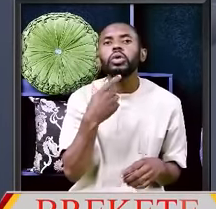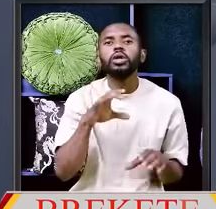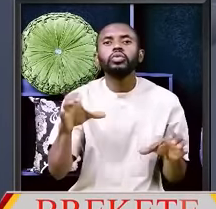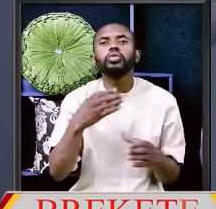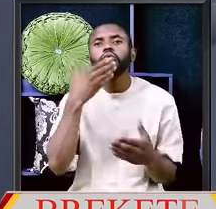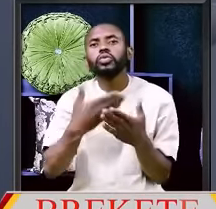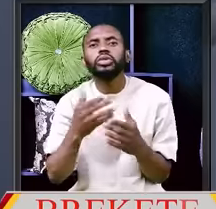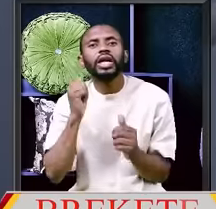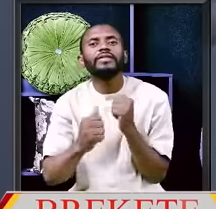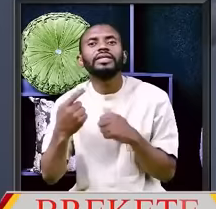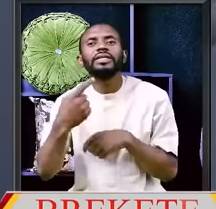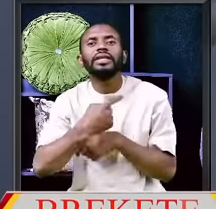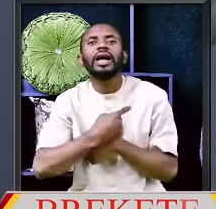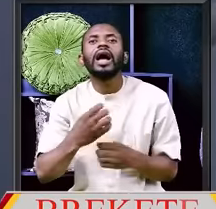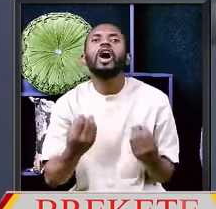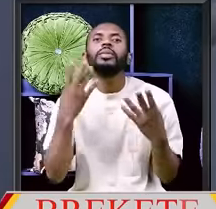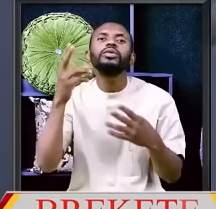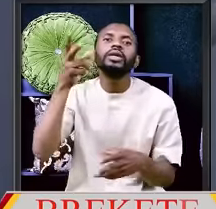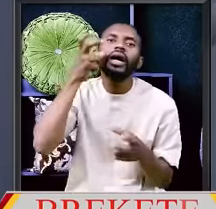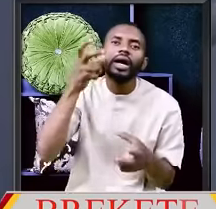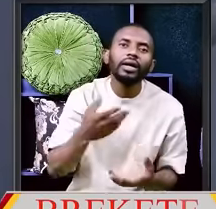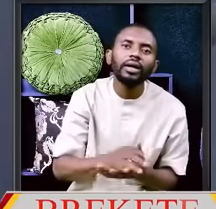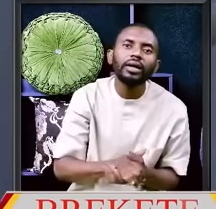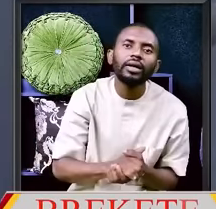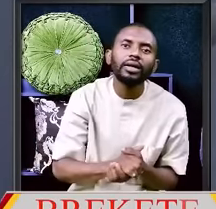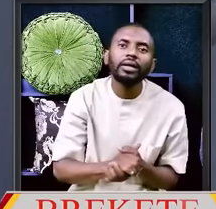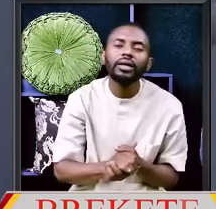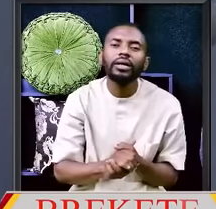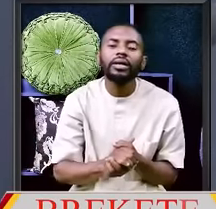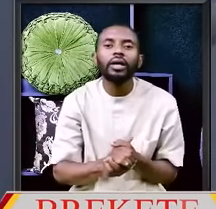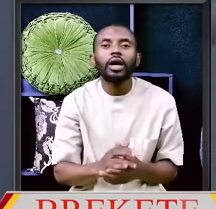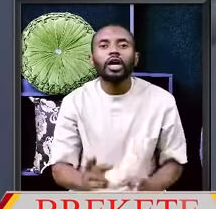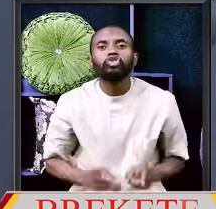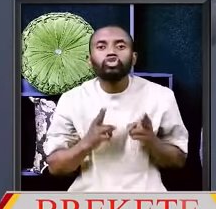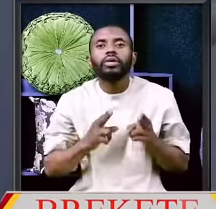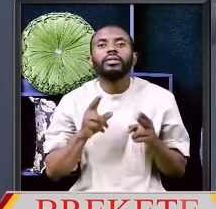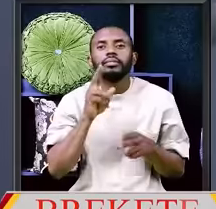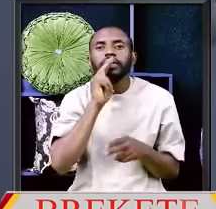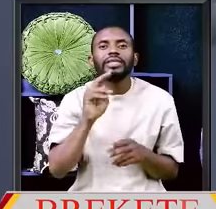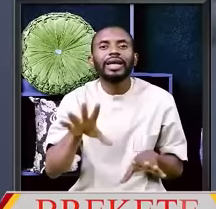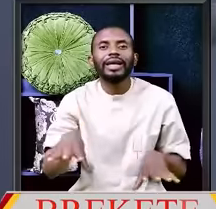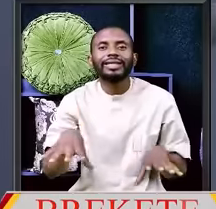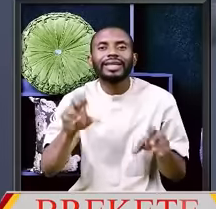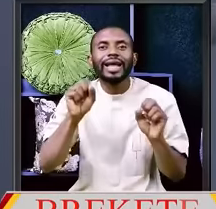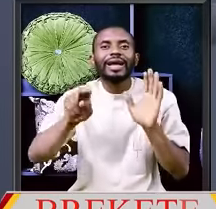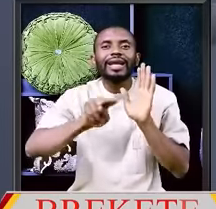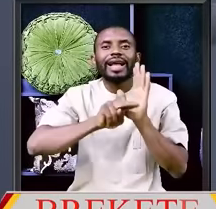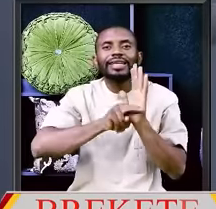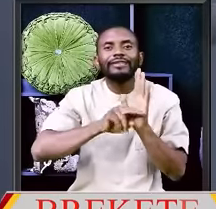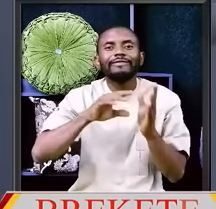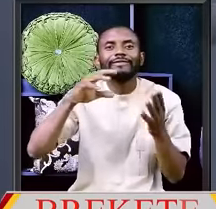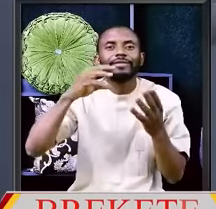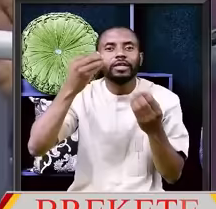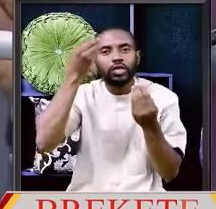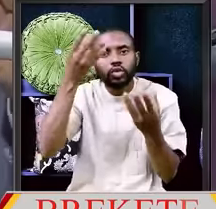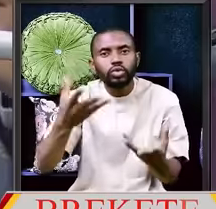hear? Human beings, they carry negative them. News, past positive